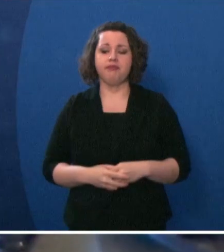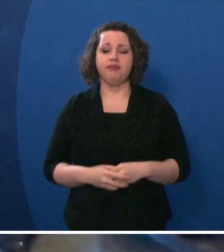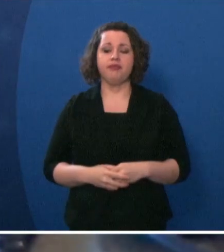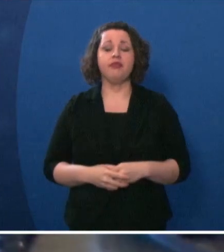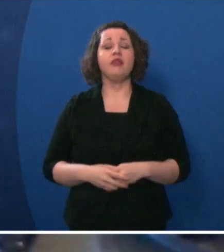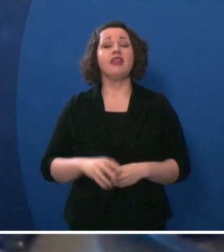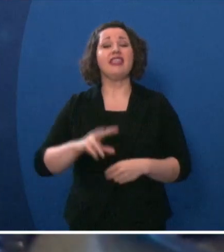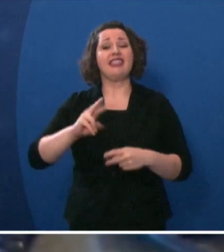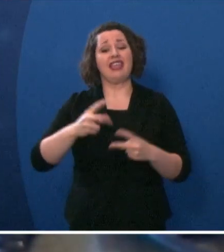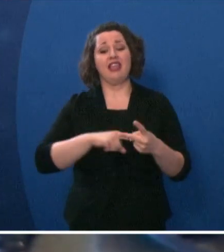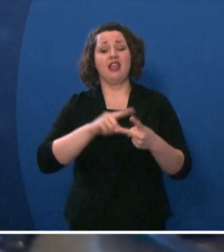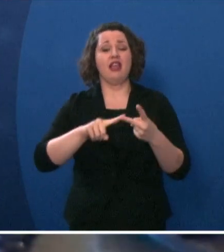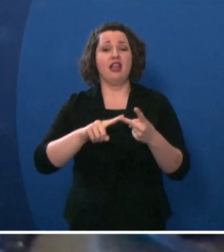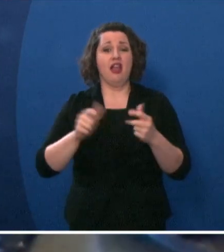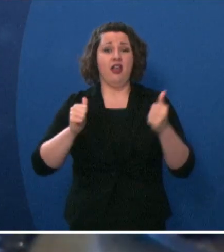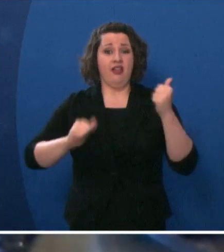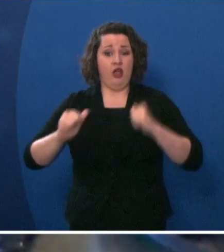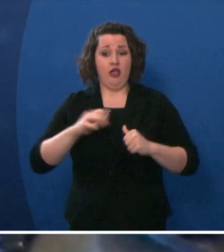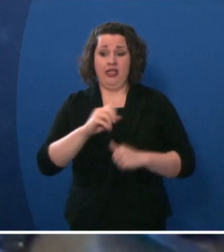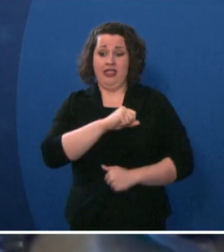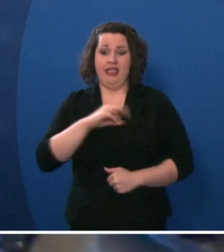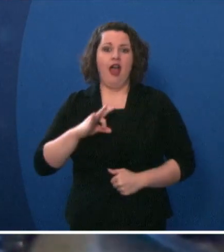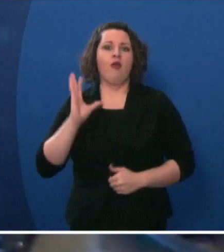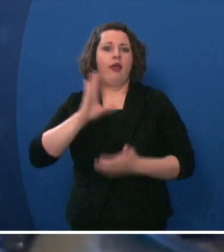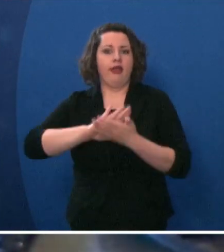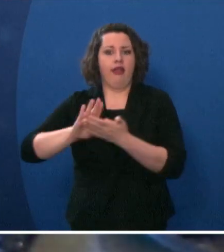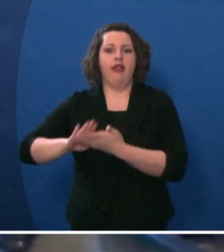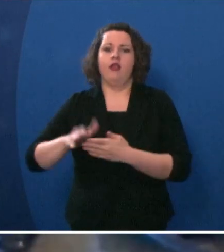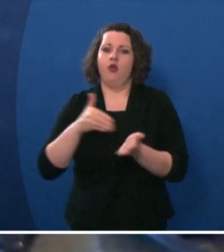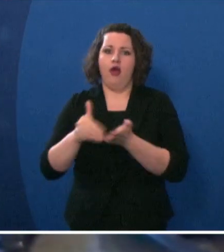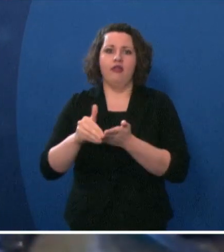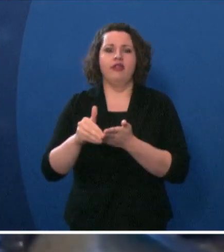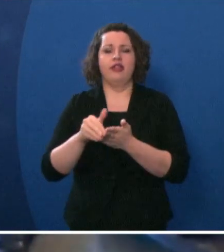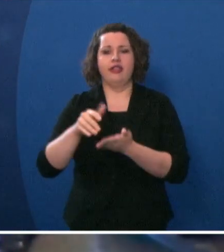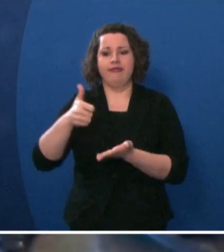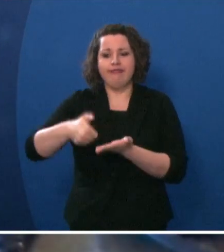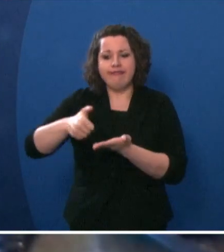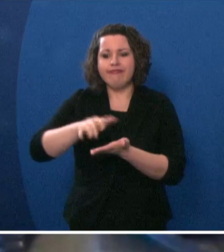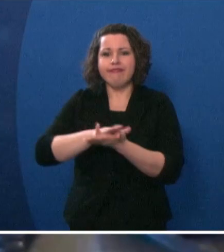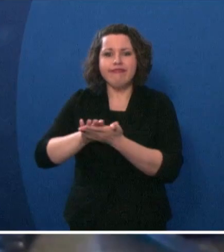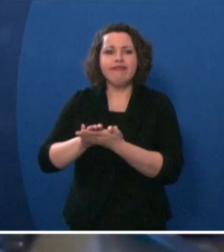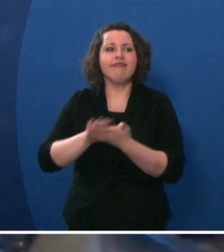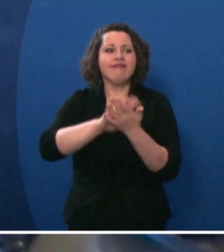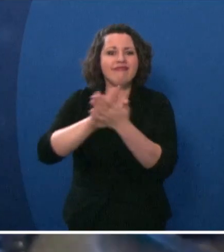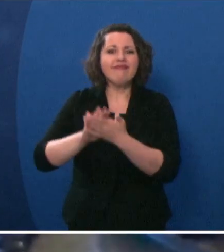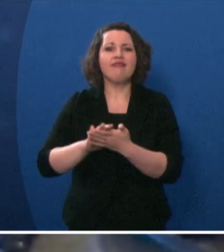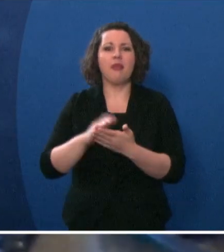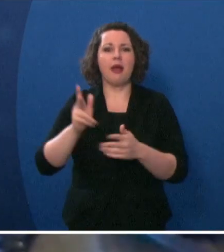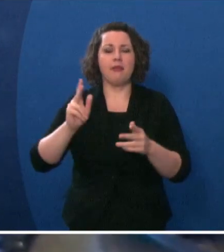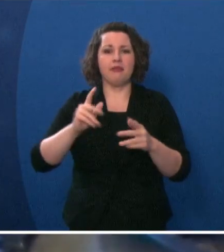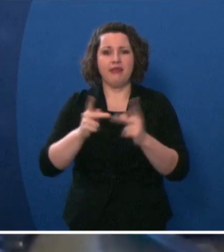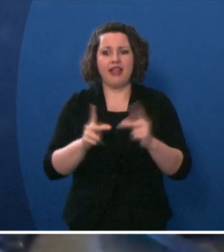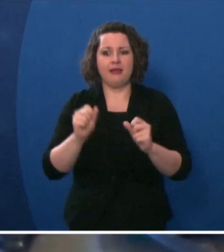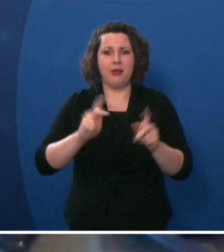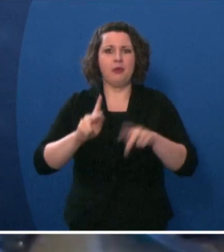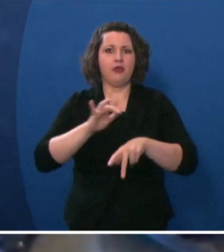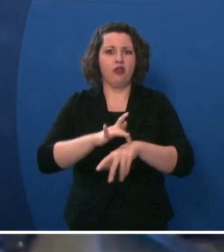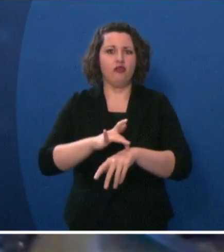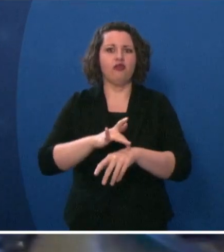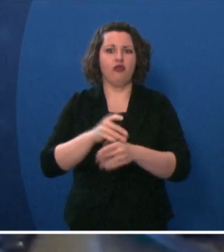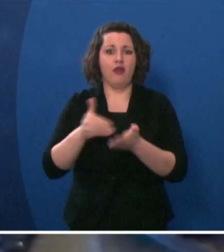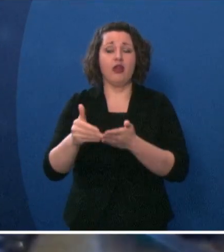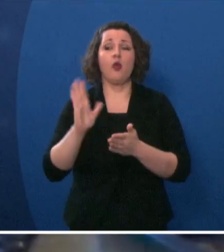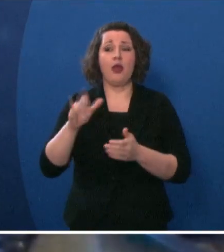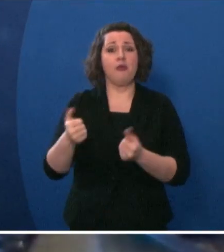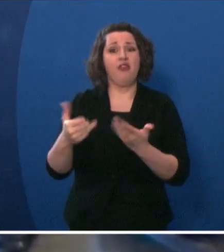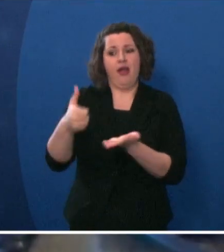our theaters and staff will frequently clean, sanitize, and disinfect high contact surfaces. We'll provide hand